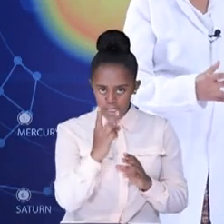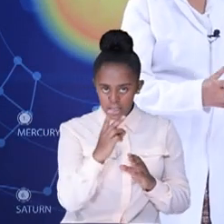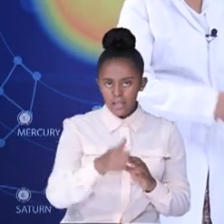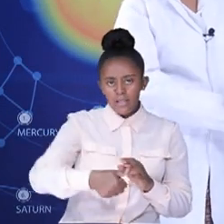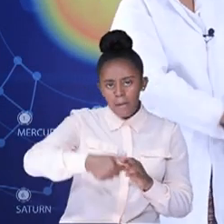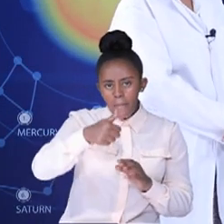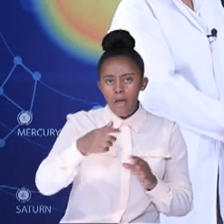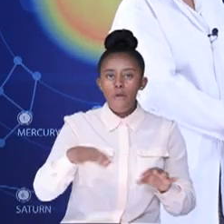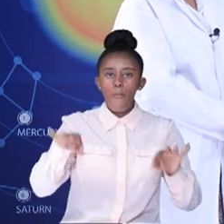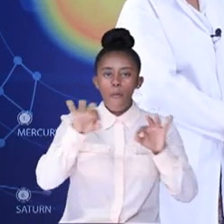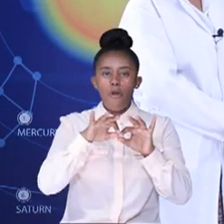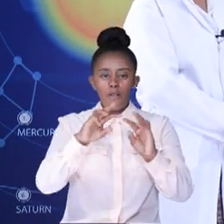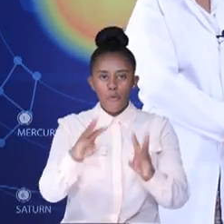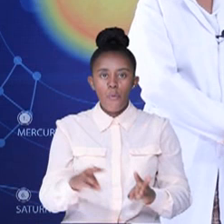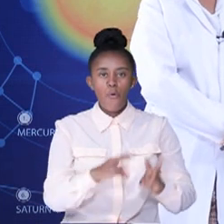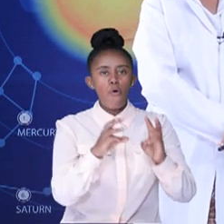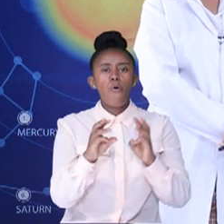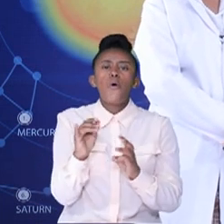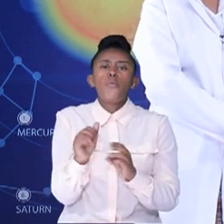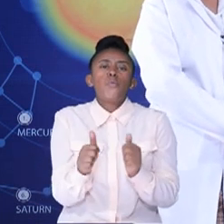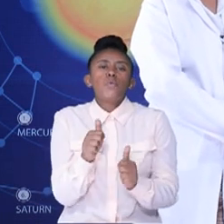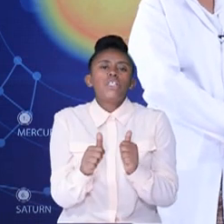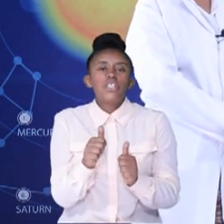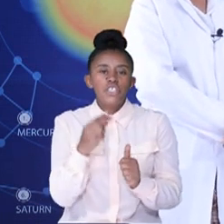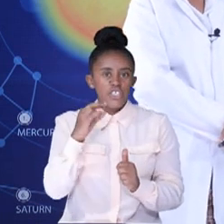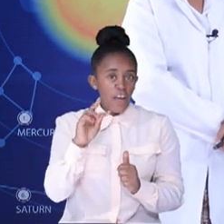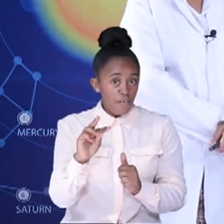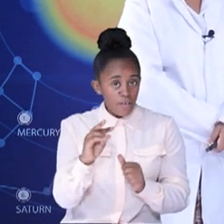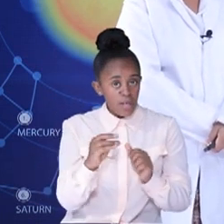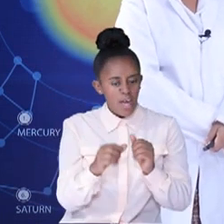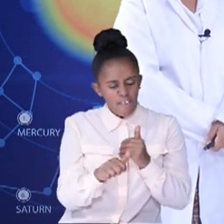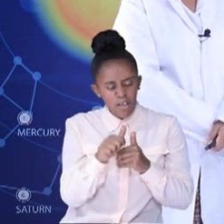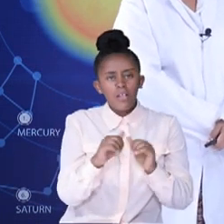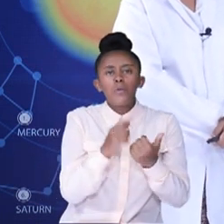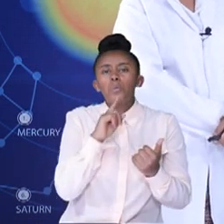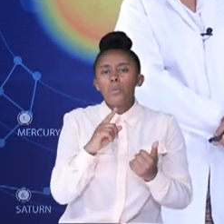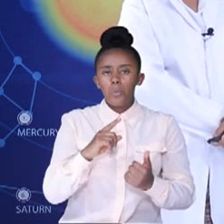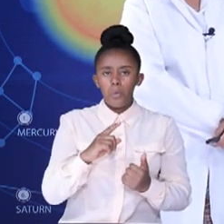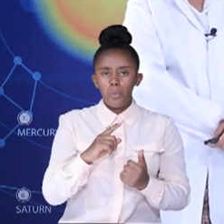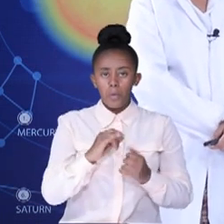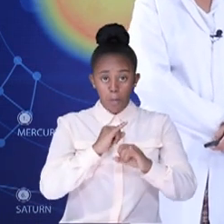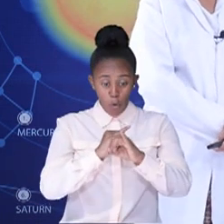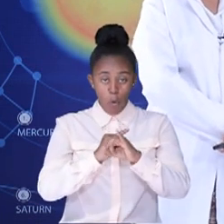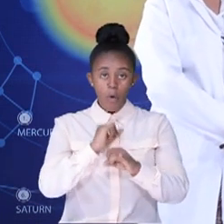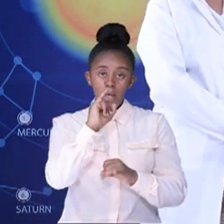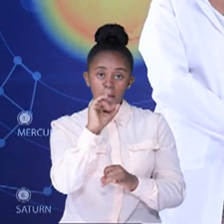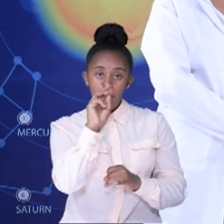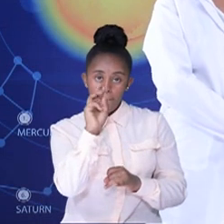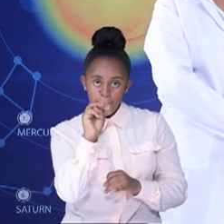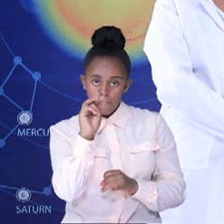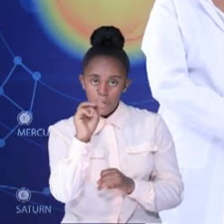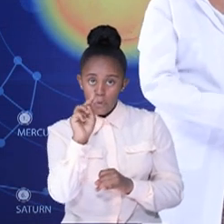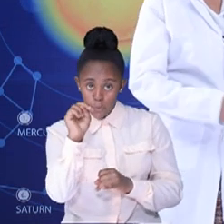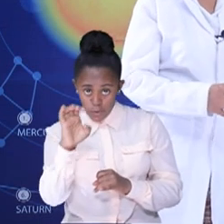main important way by which HIV affects our immune system. Students, I hope you have